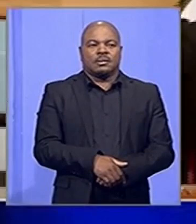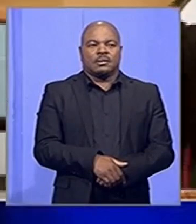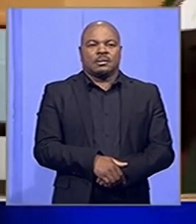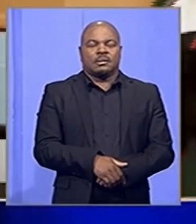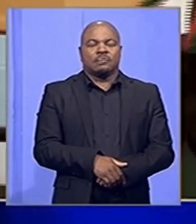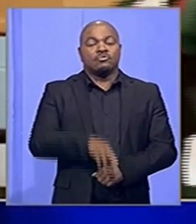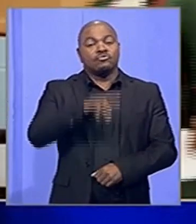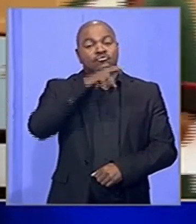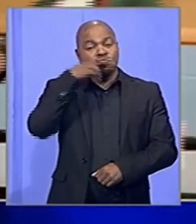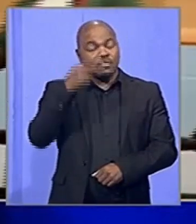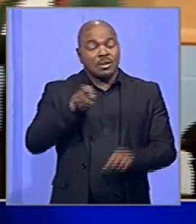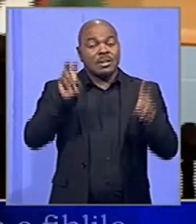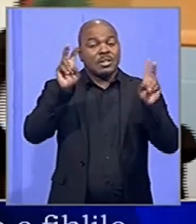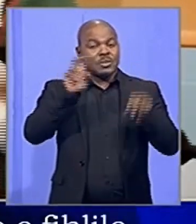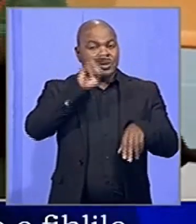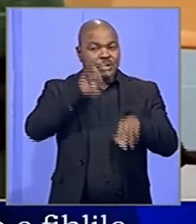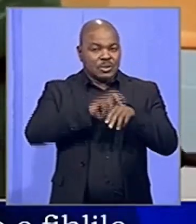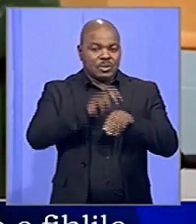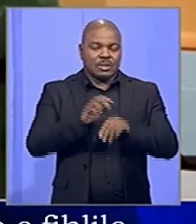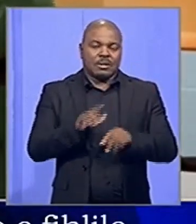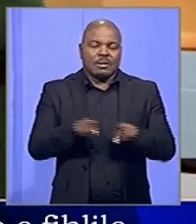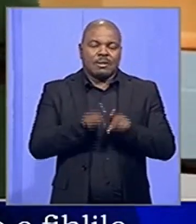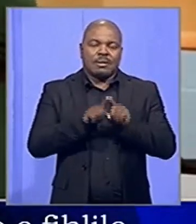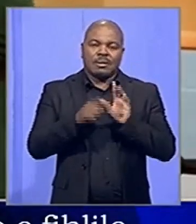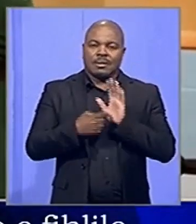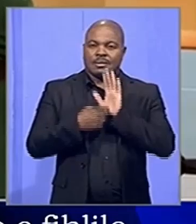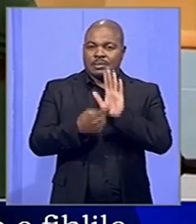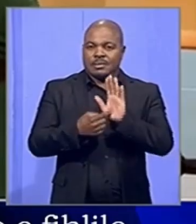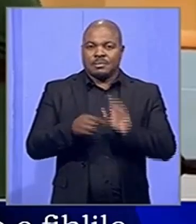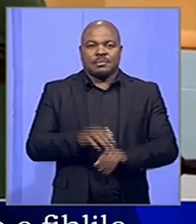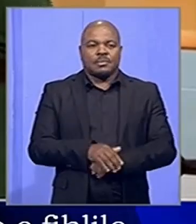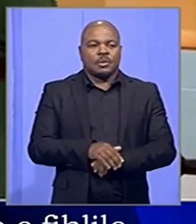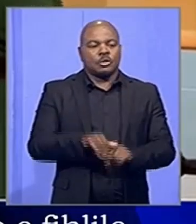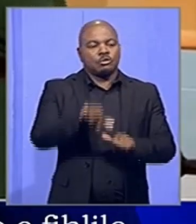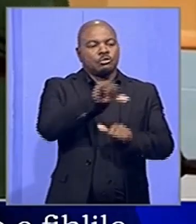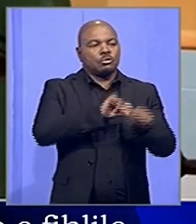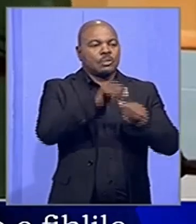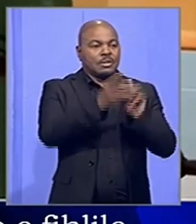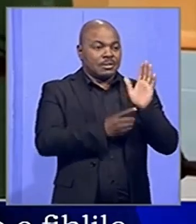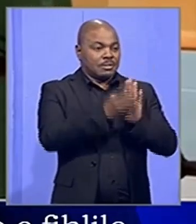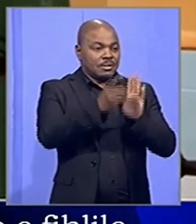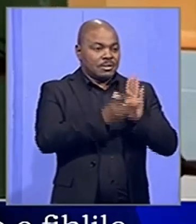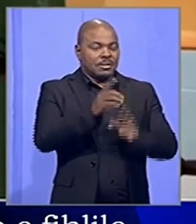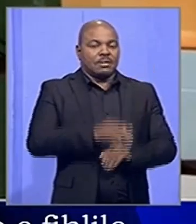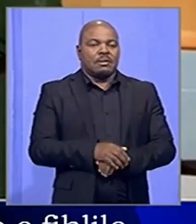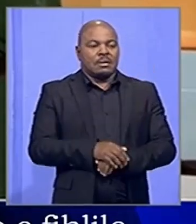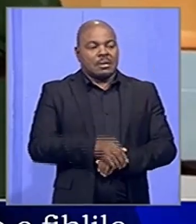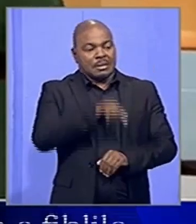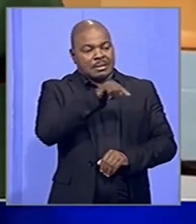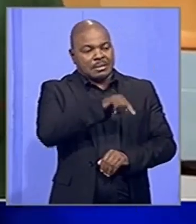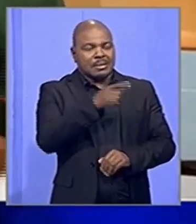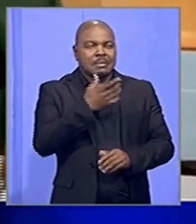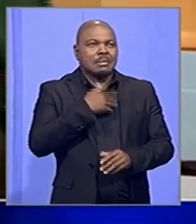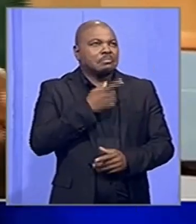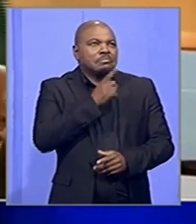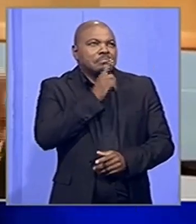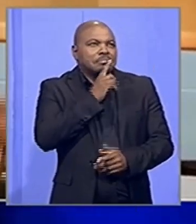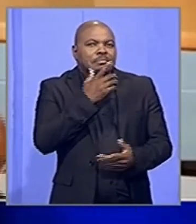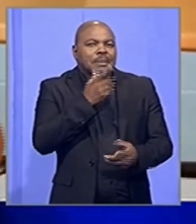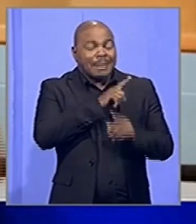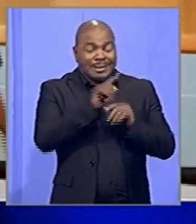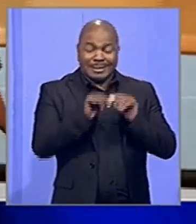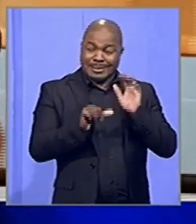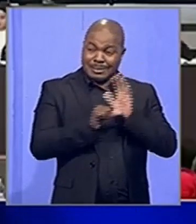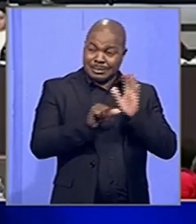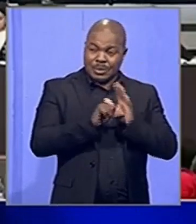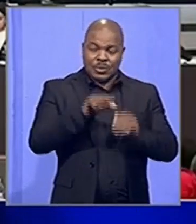Real issue is going to be is whether or not, let's for example take social development, which has not really been talked about, but which is absolutely